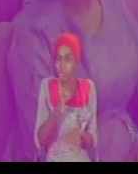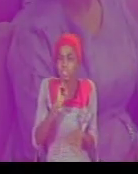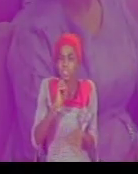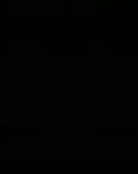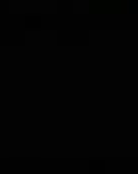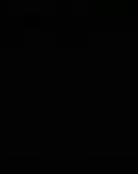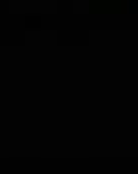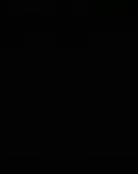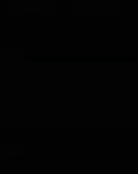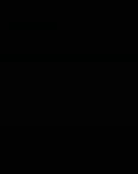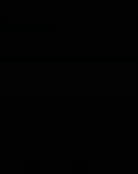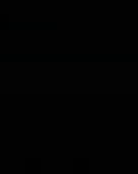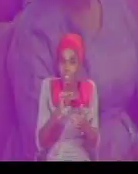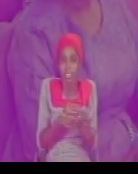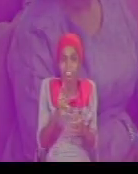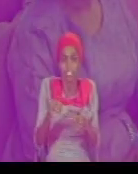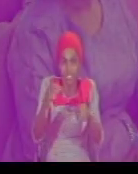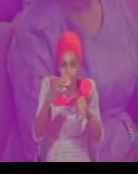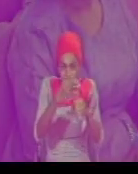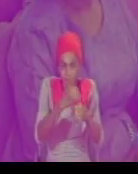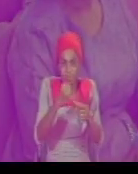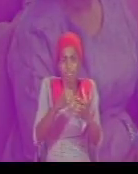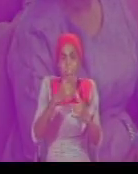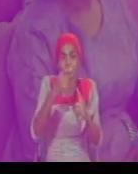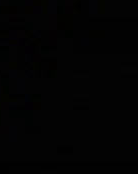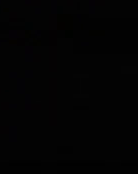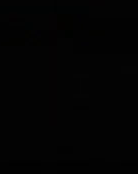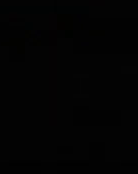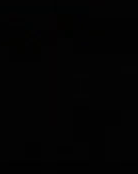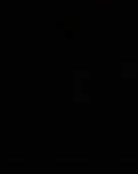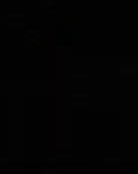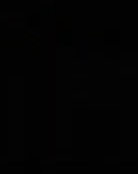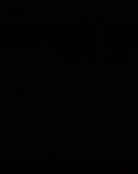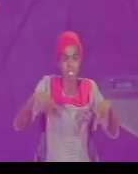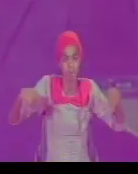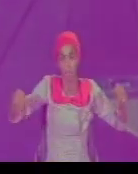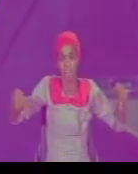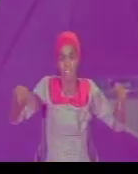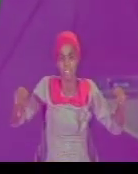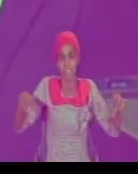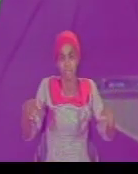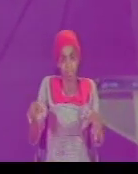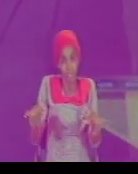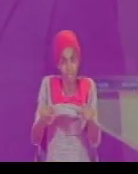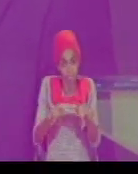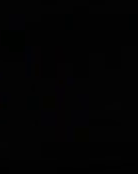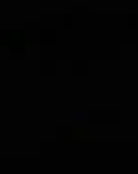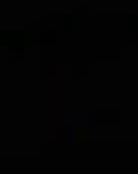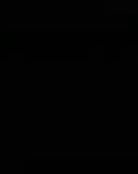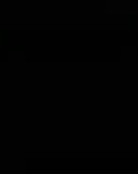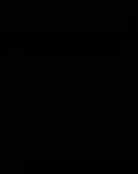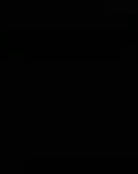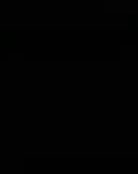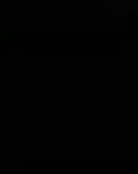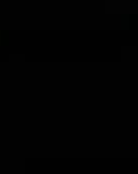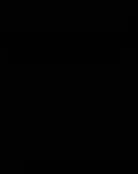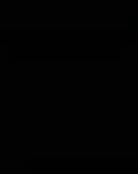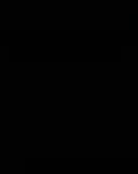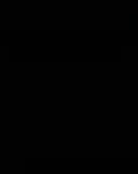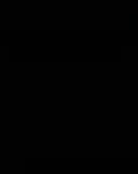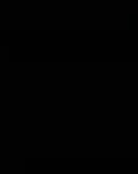They exactly the kind of dancing they were having in the dancing halls, in the nightclubs, when they